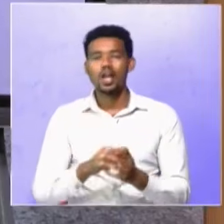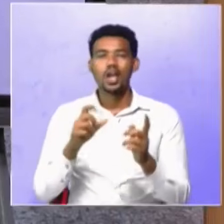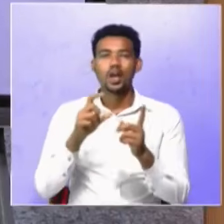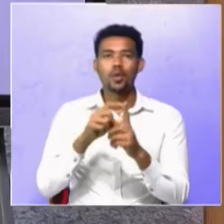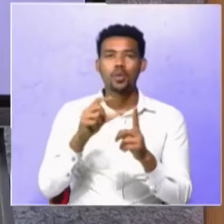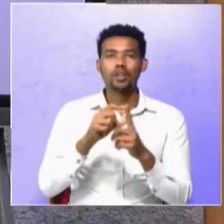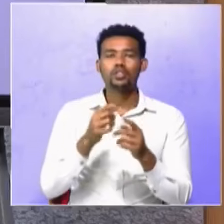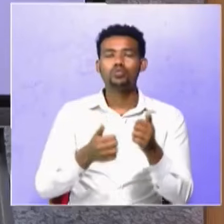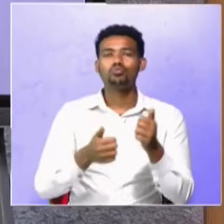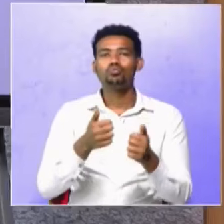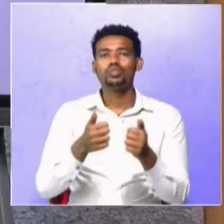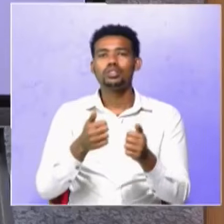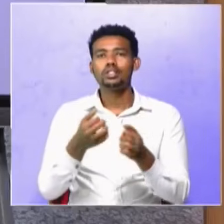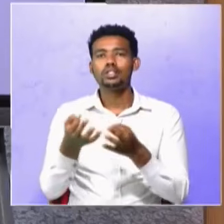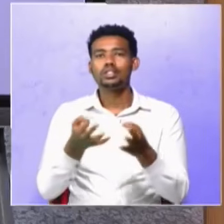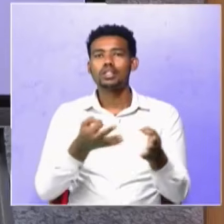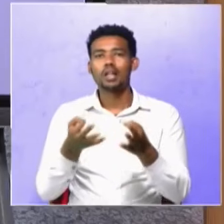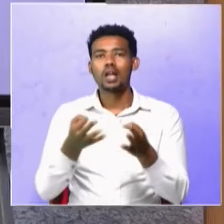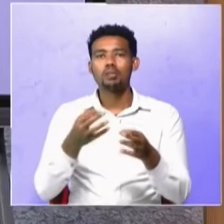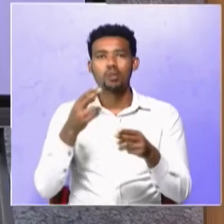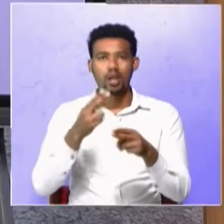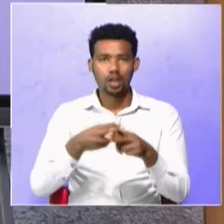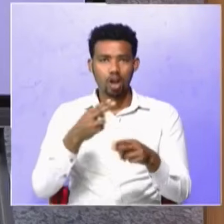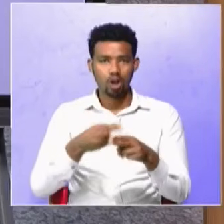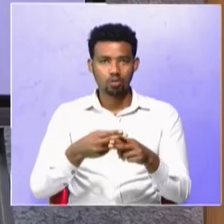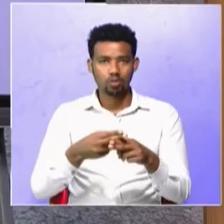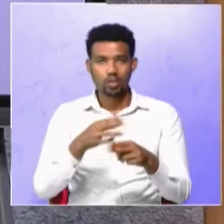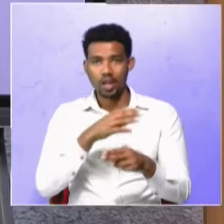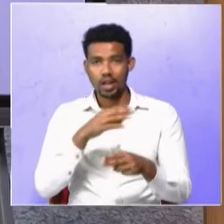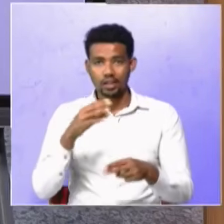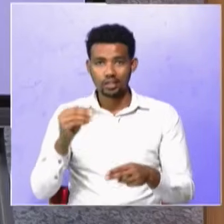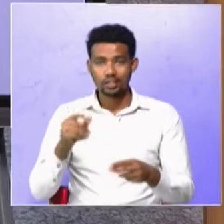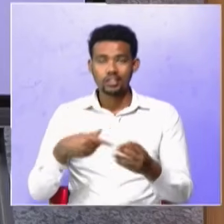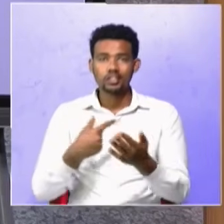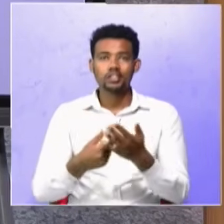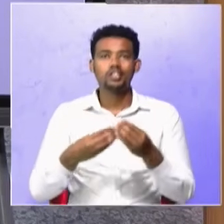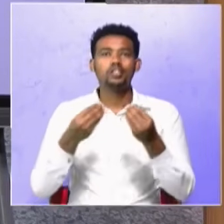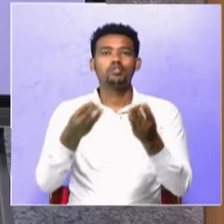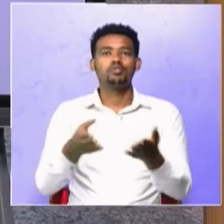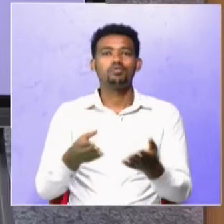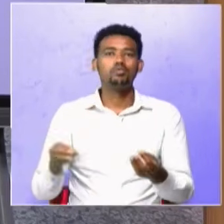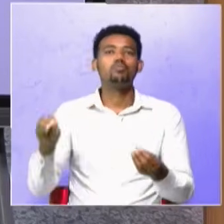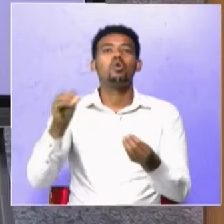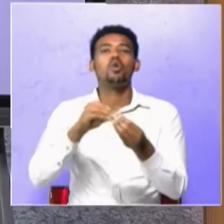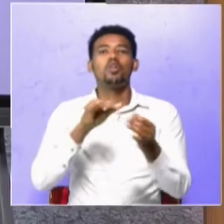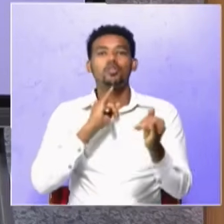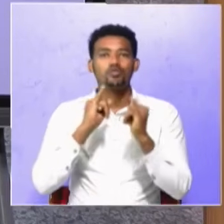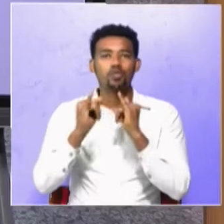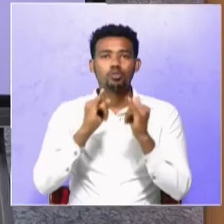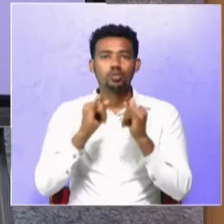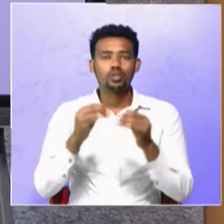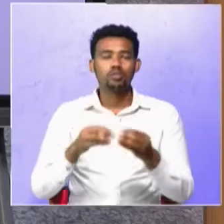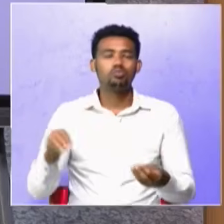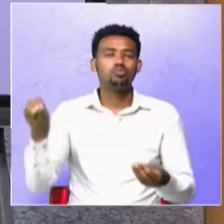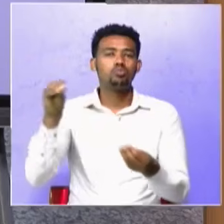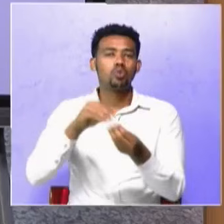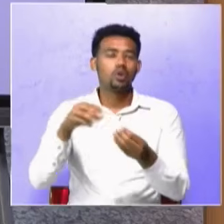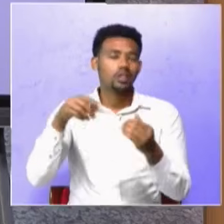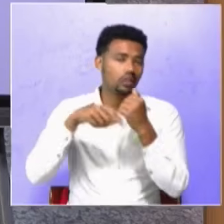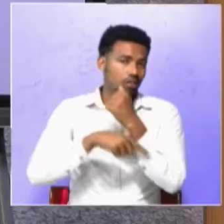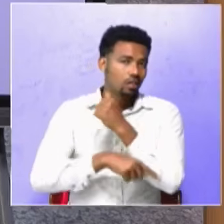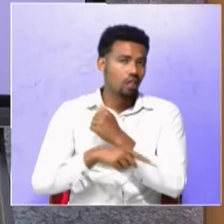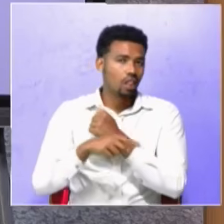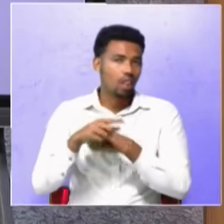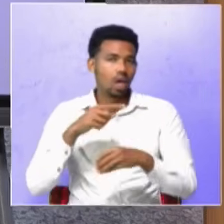word which is describe a noun. And also, this gives more information, more detail about